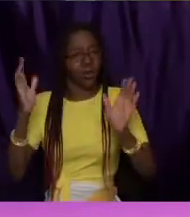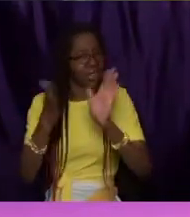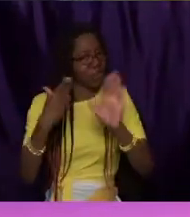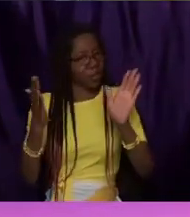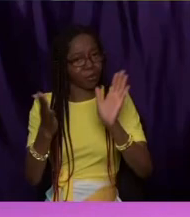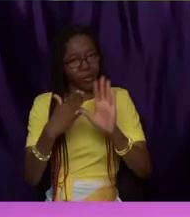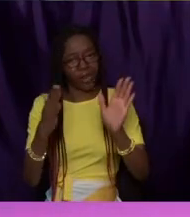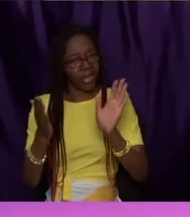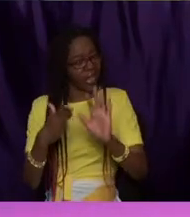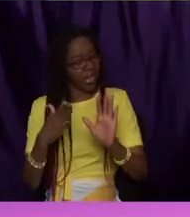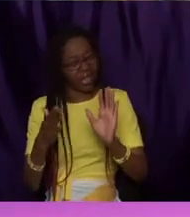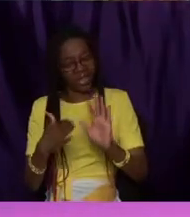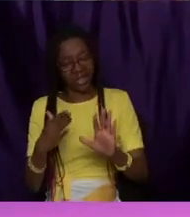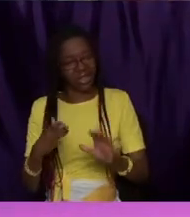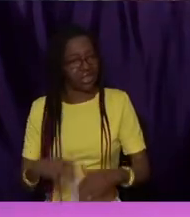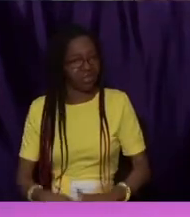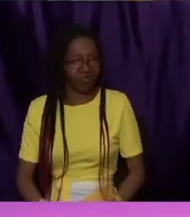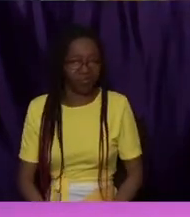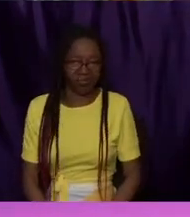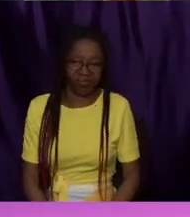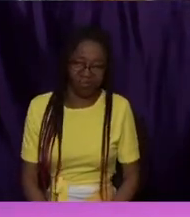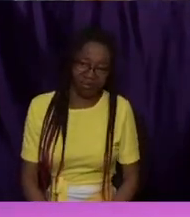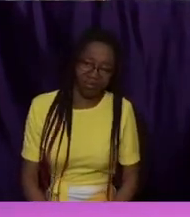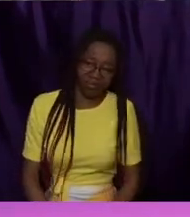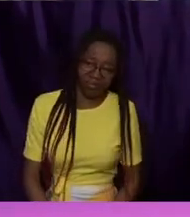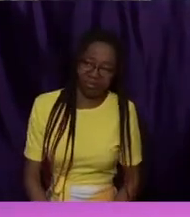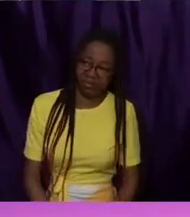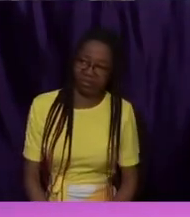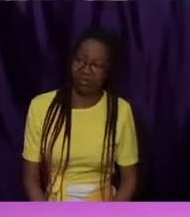He's worthy.